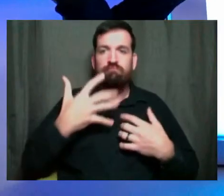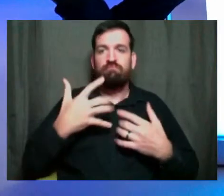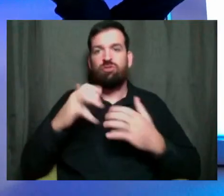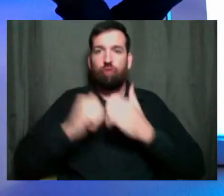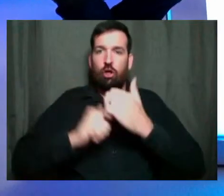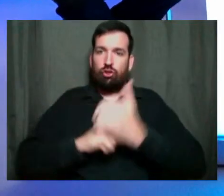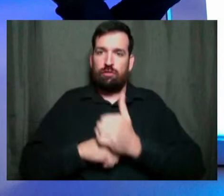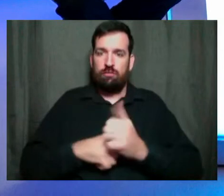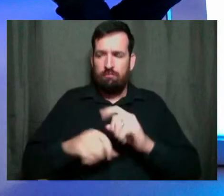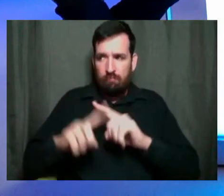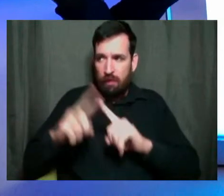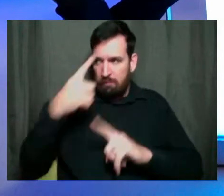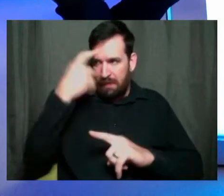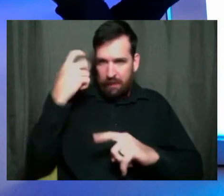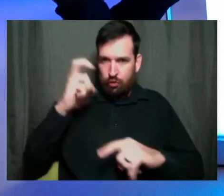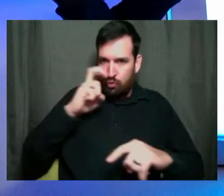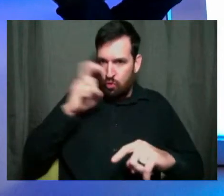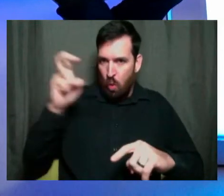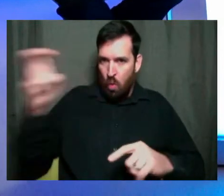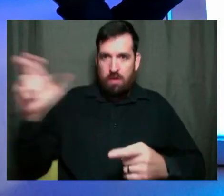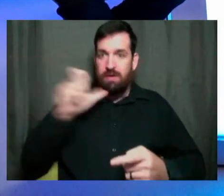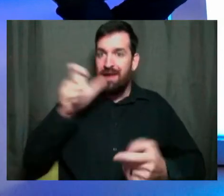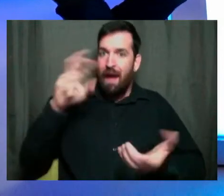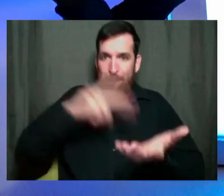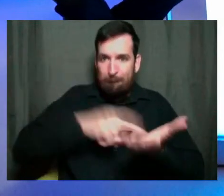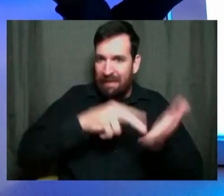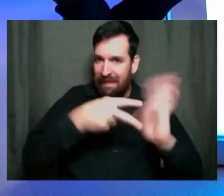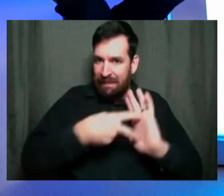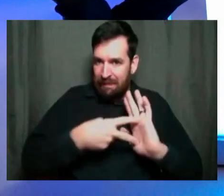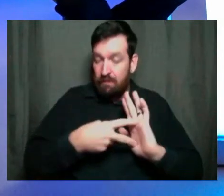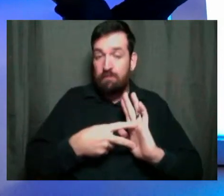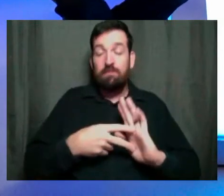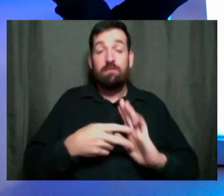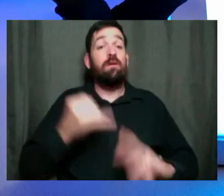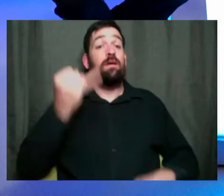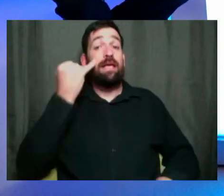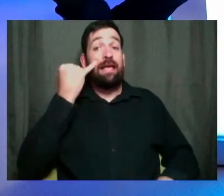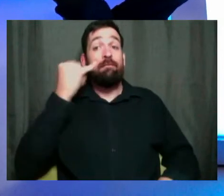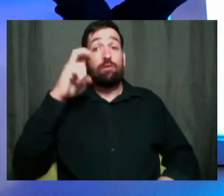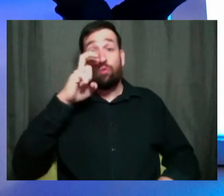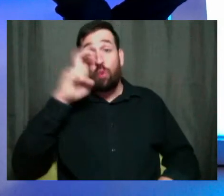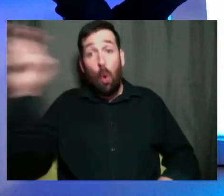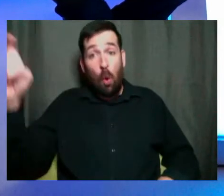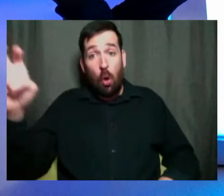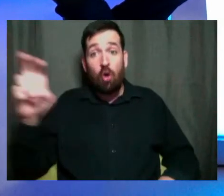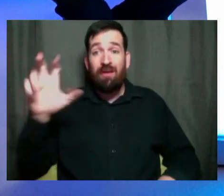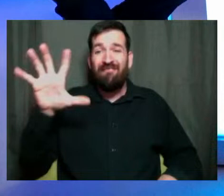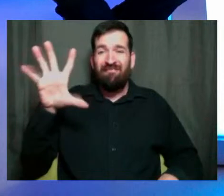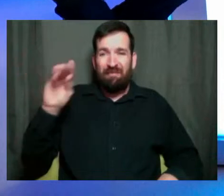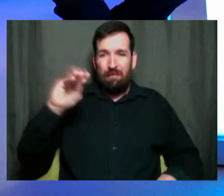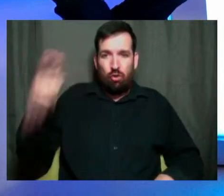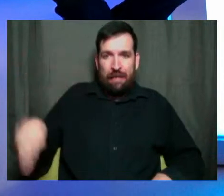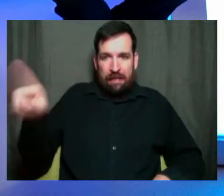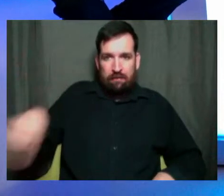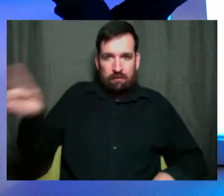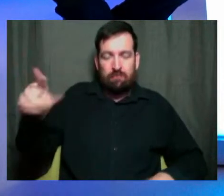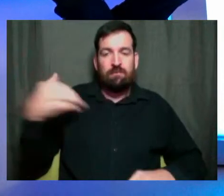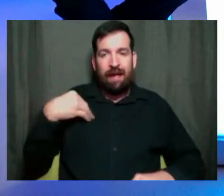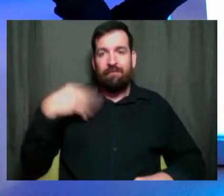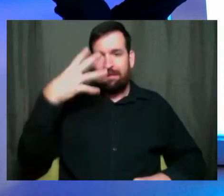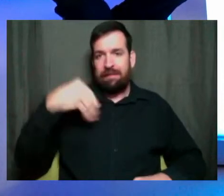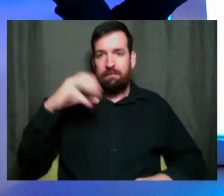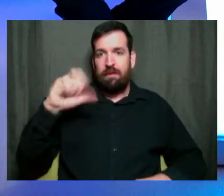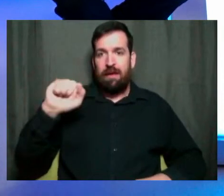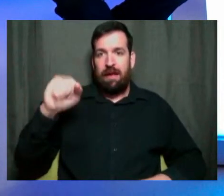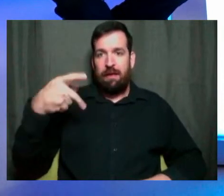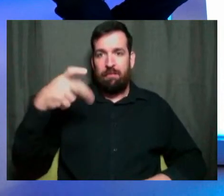just because you snore does not mean... And about 50% of patients that snore have apnea. Okay. So when do you know if you need to get it? Because I've recently learned that